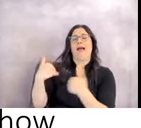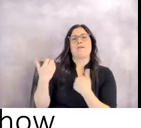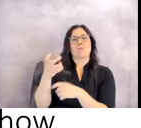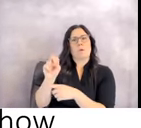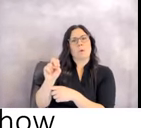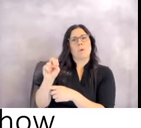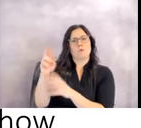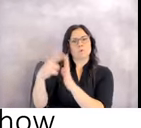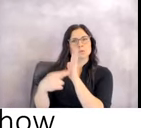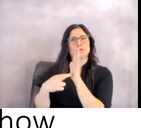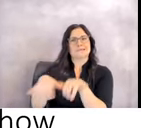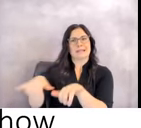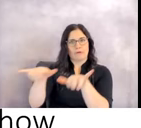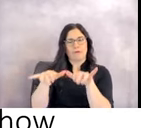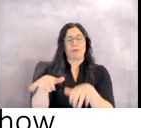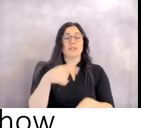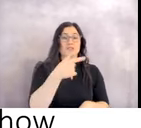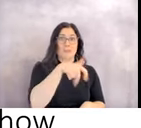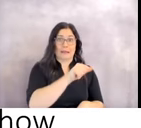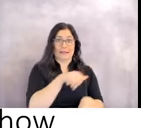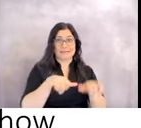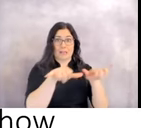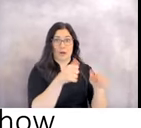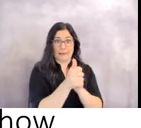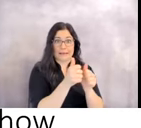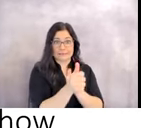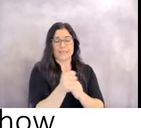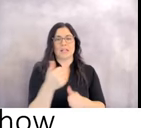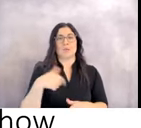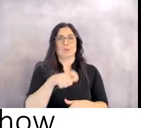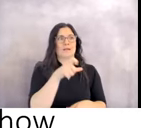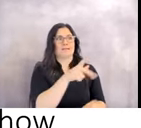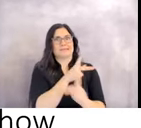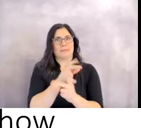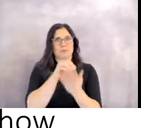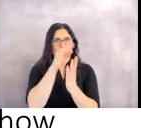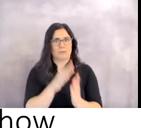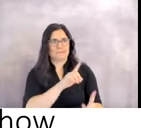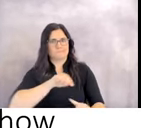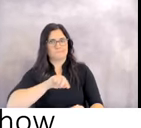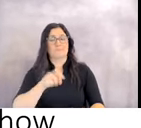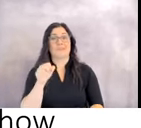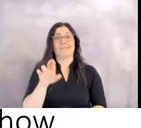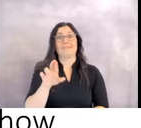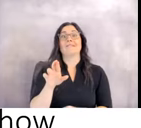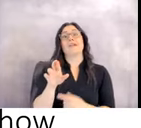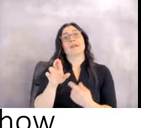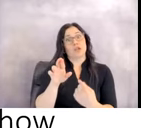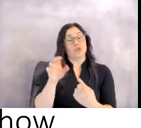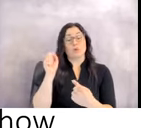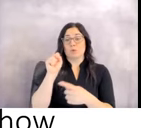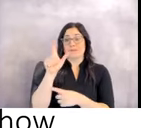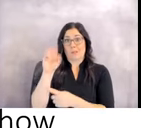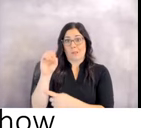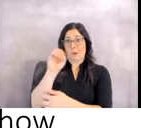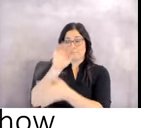students passing with a certain GPA, or what are our retention? And if you really want to be bold, you break it down further and you look